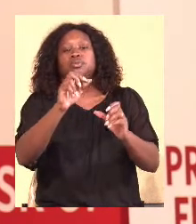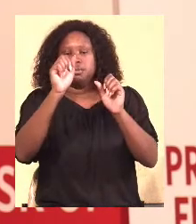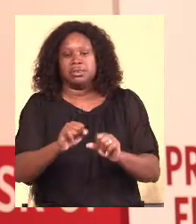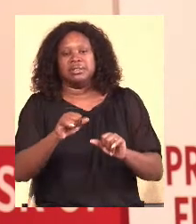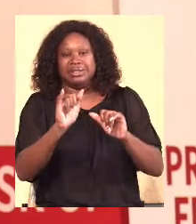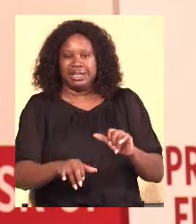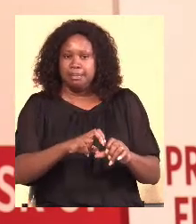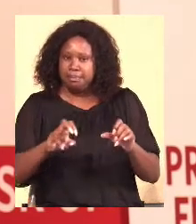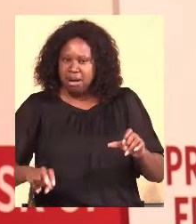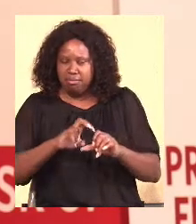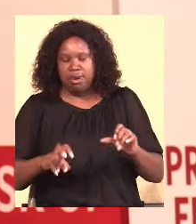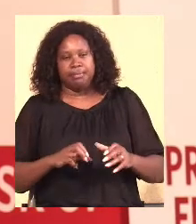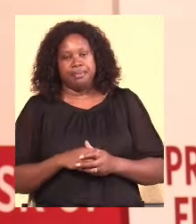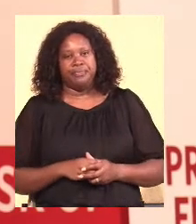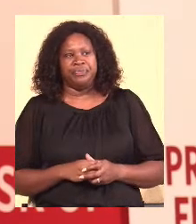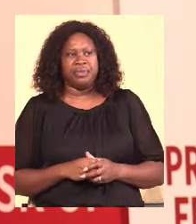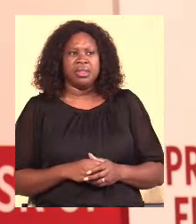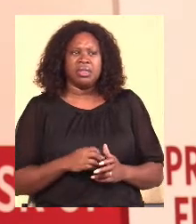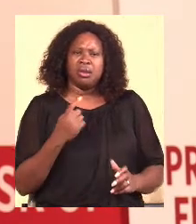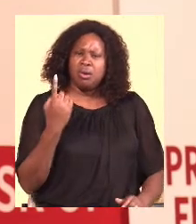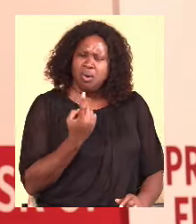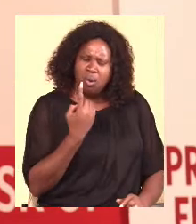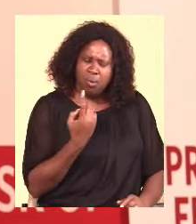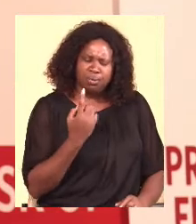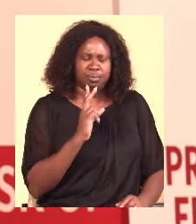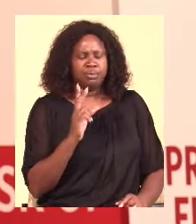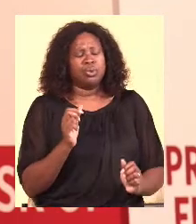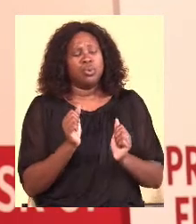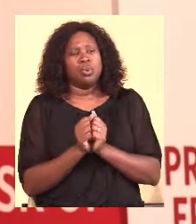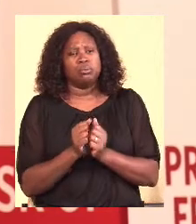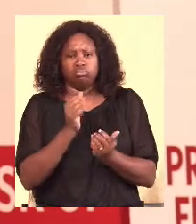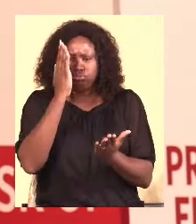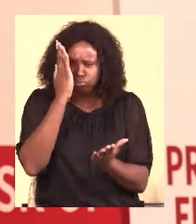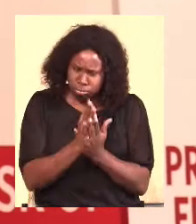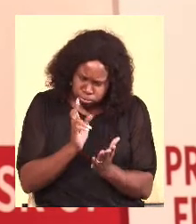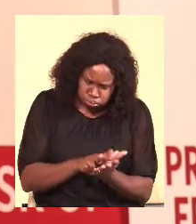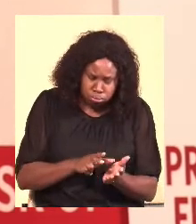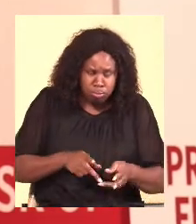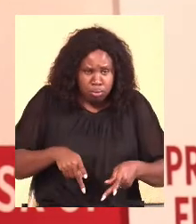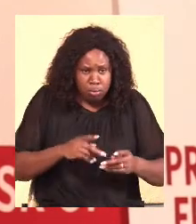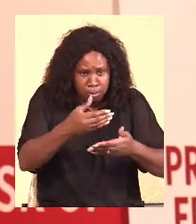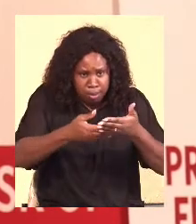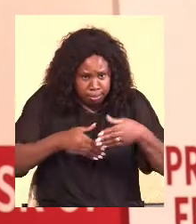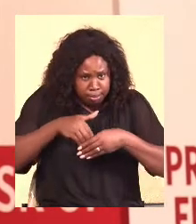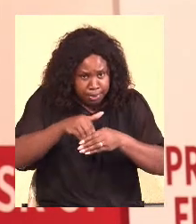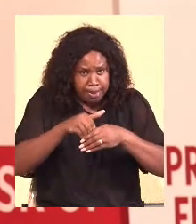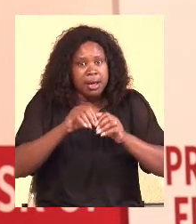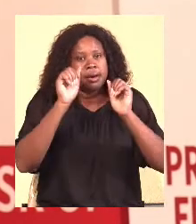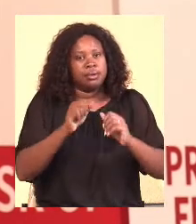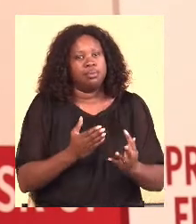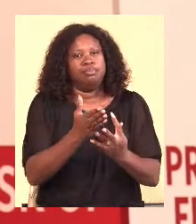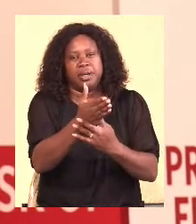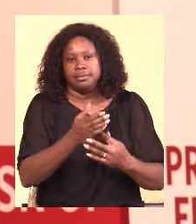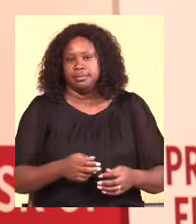Secondly, only people with valid permits will be allowed to pass through these